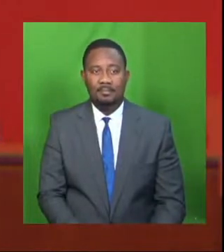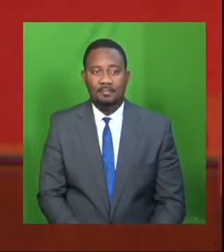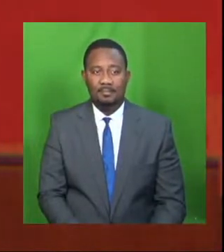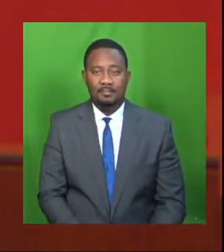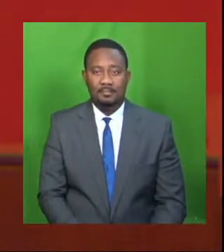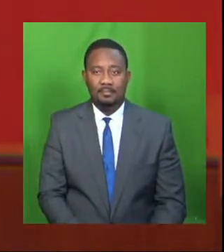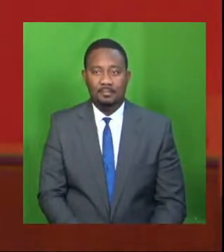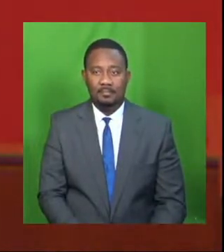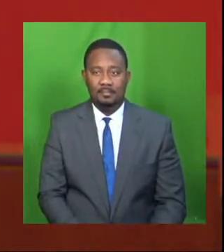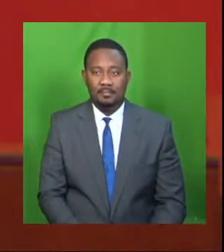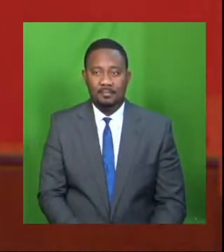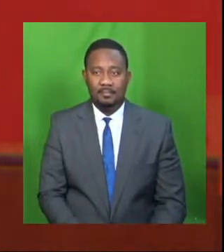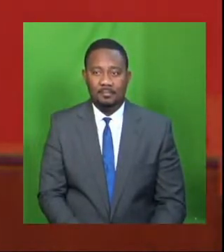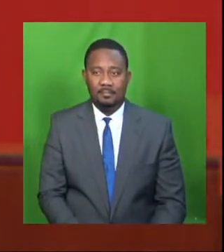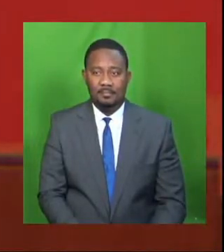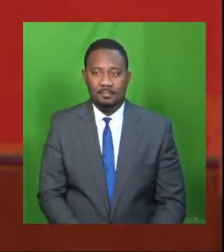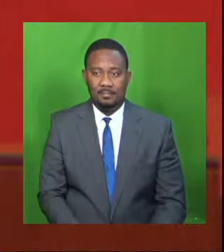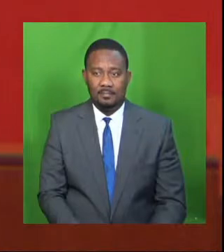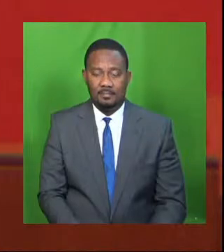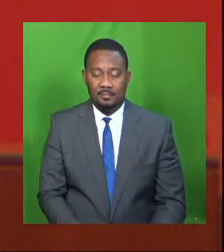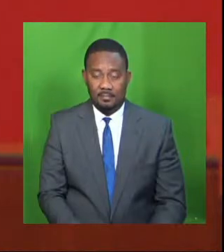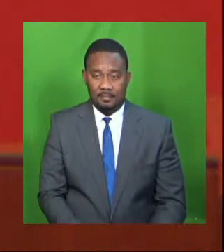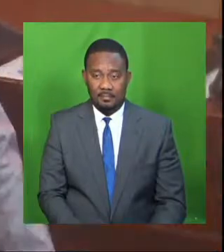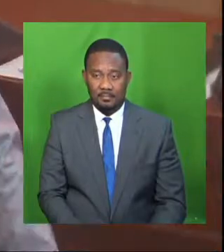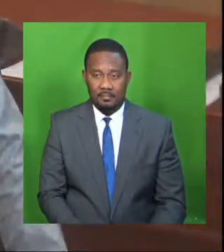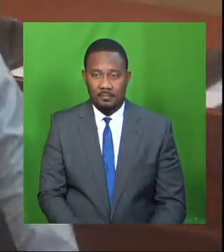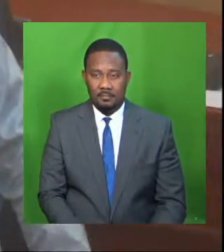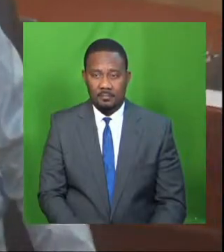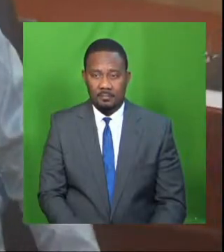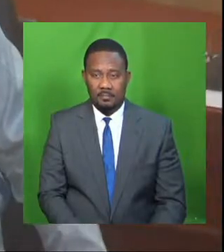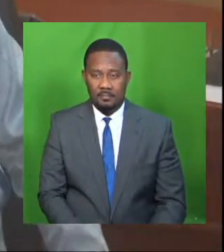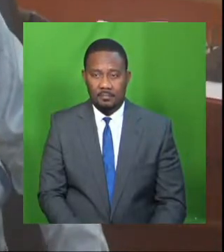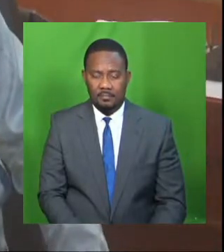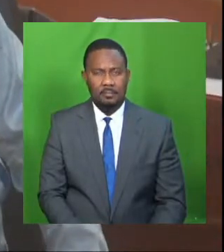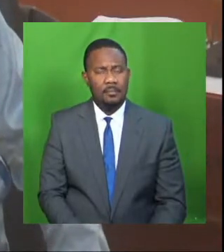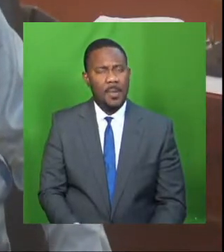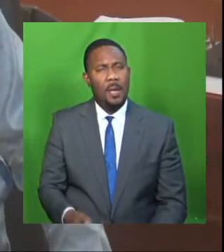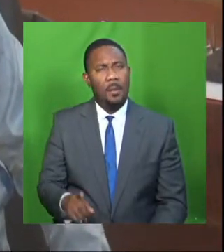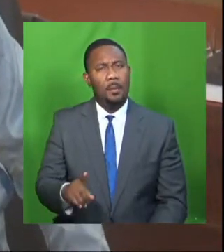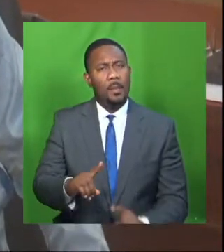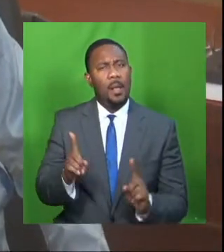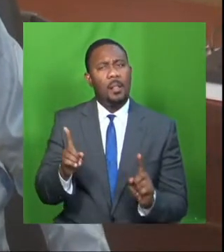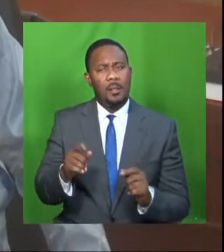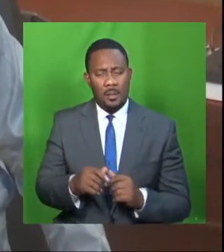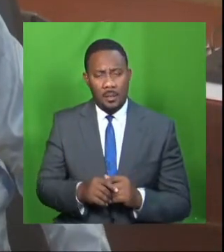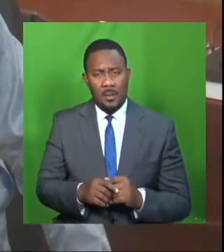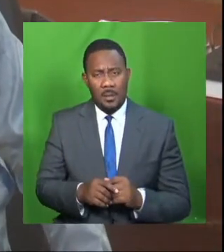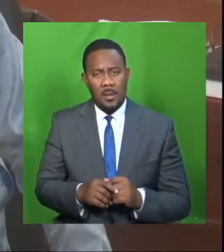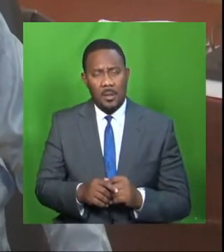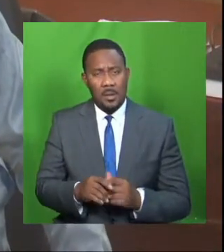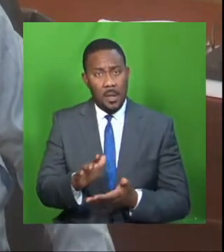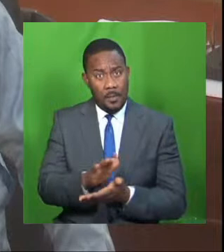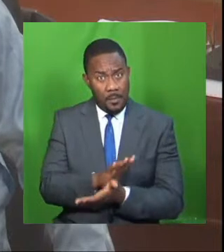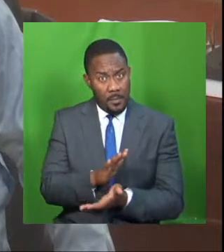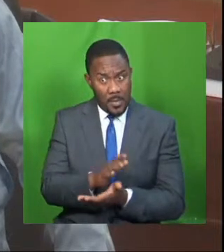To relay next week, to be relayed, the exemption bill. Which item? Exemption bill